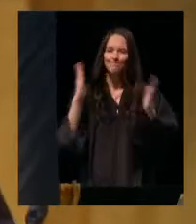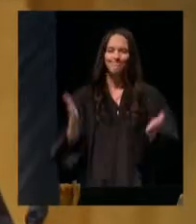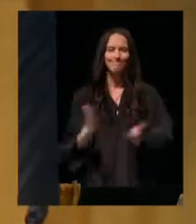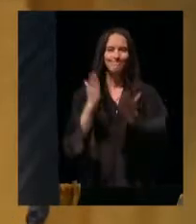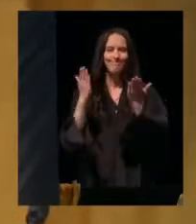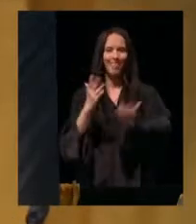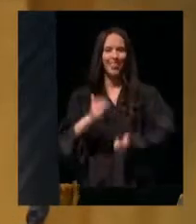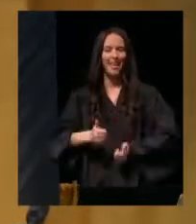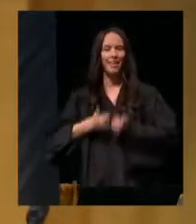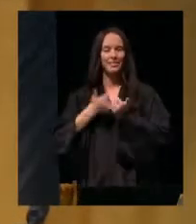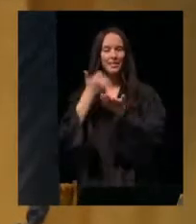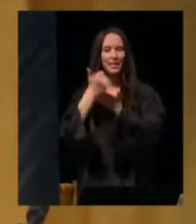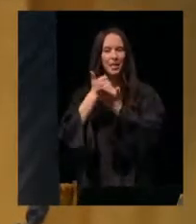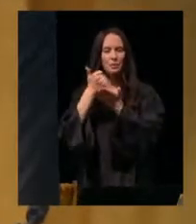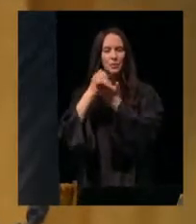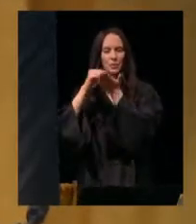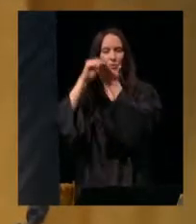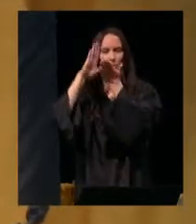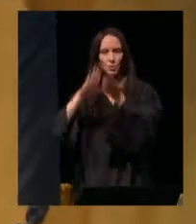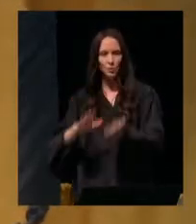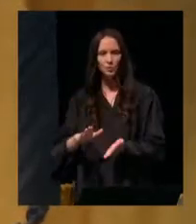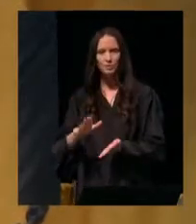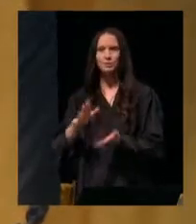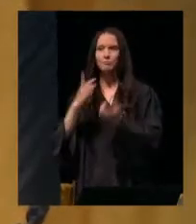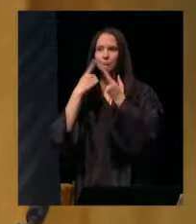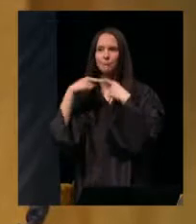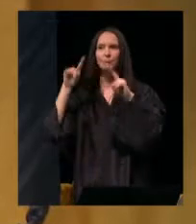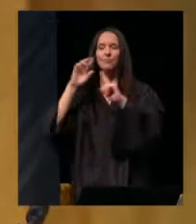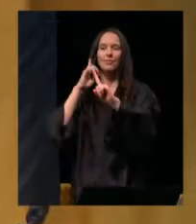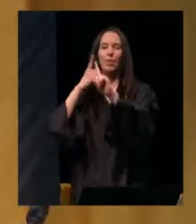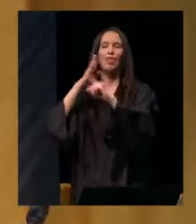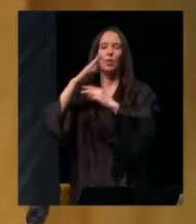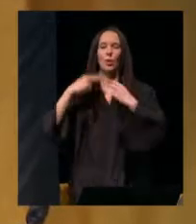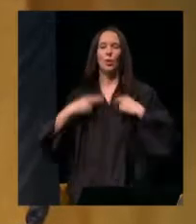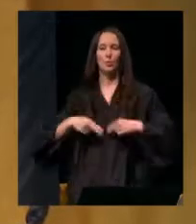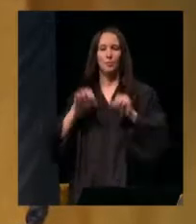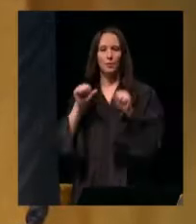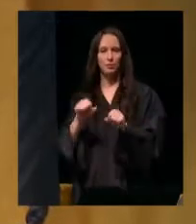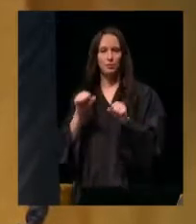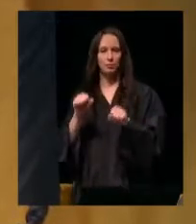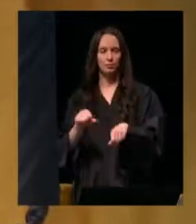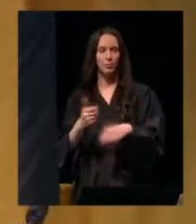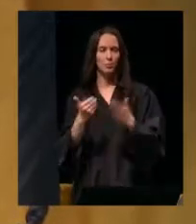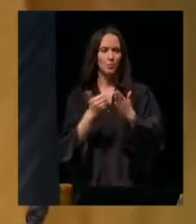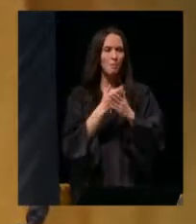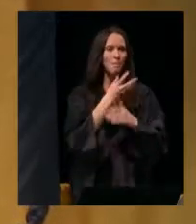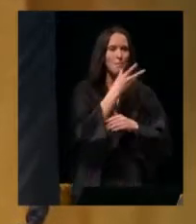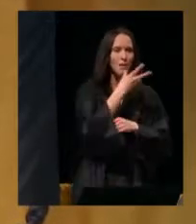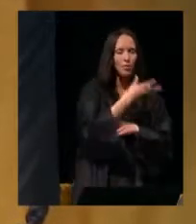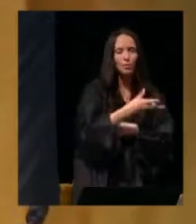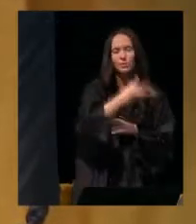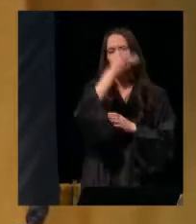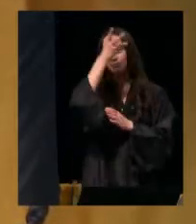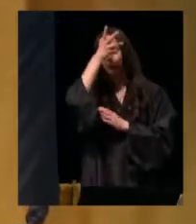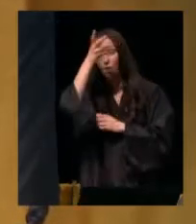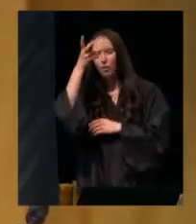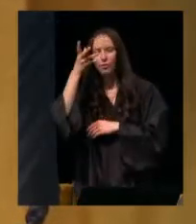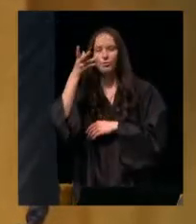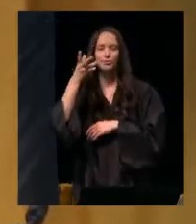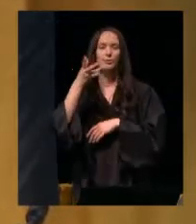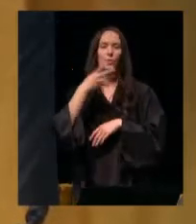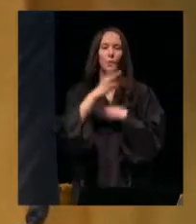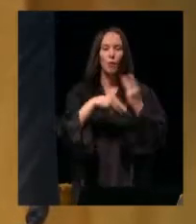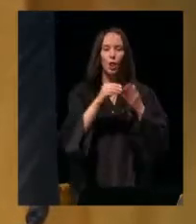and helping students fulfill their human potential. We're shaping the mothers, fathers, world leaders,